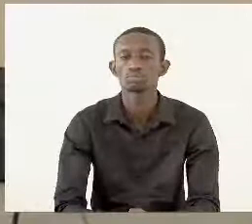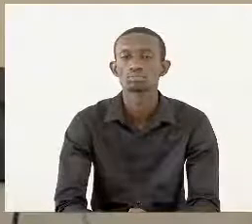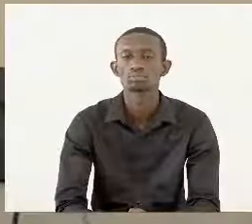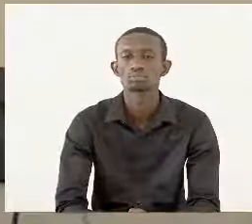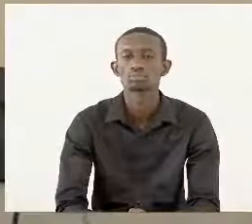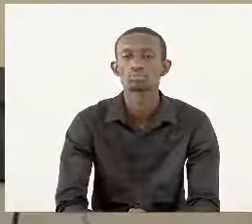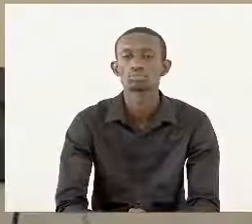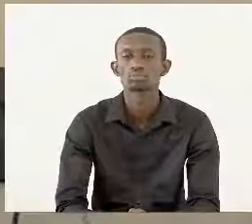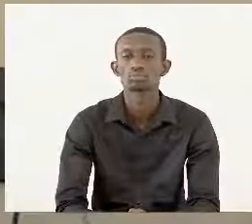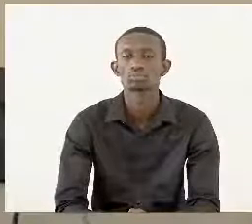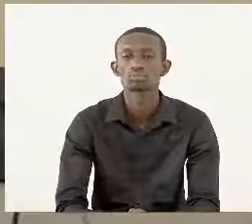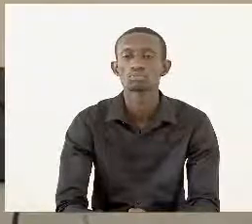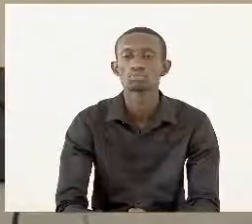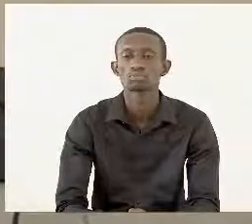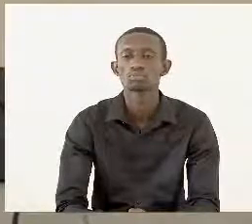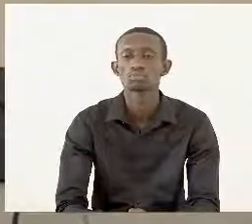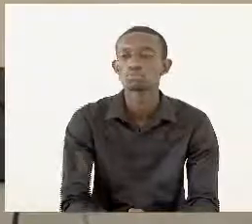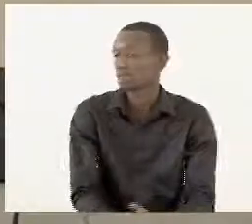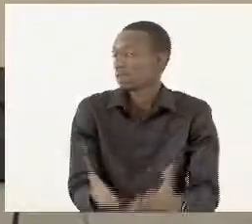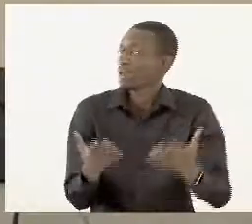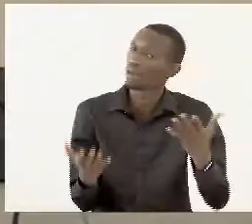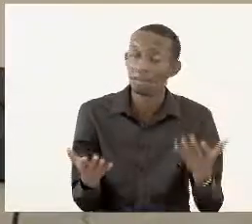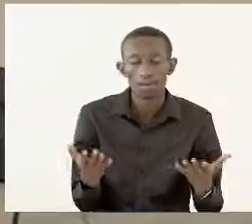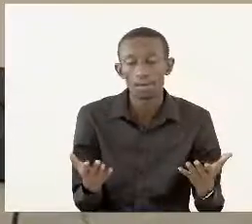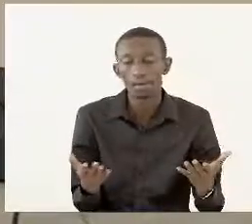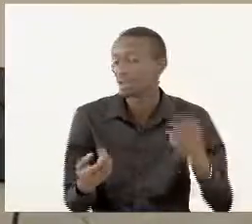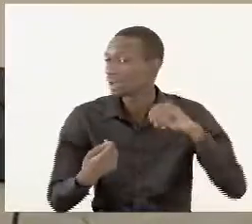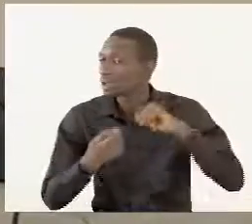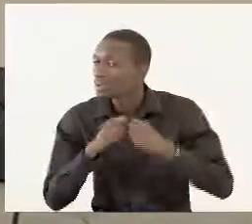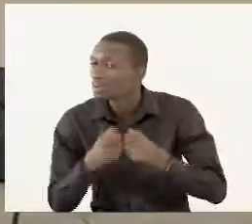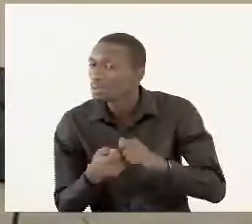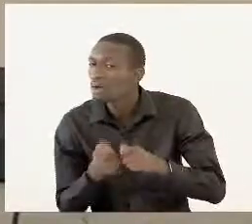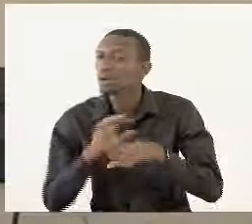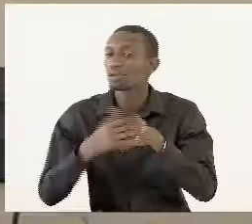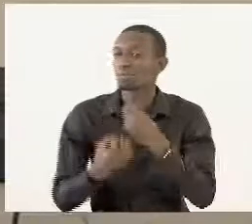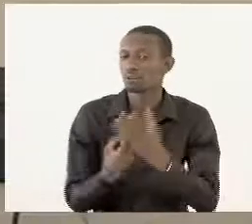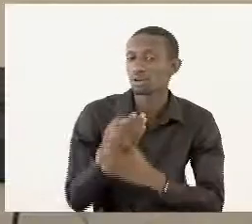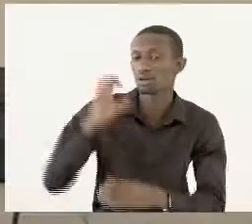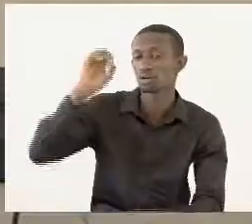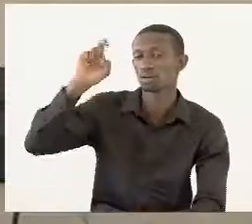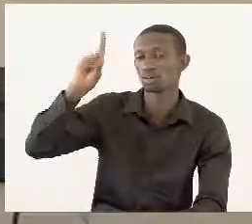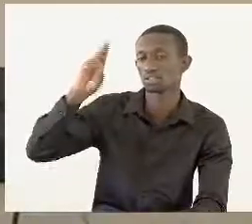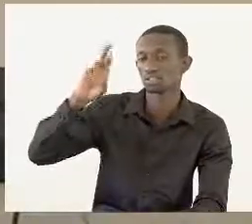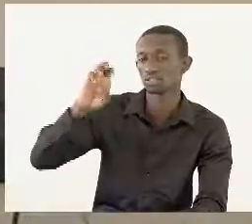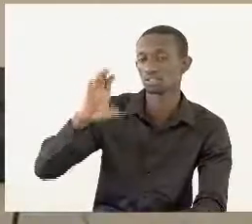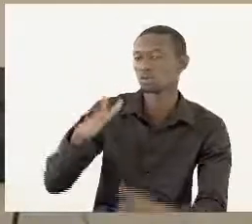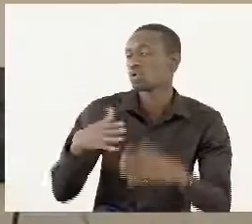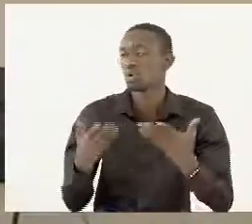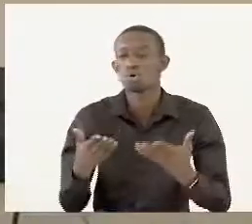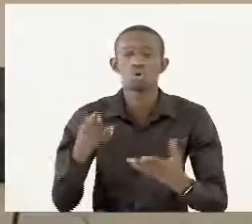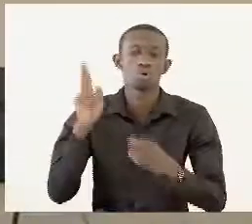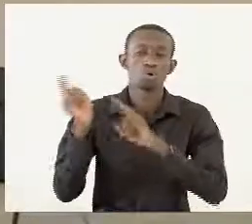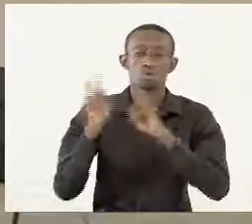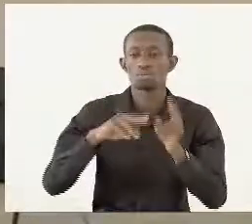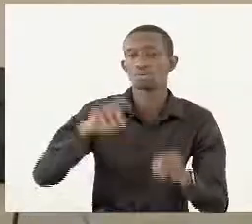Whether a metal will form an oxide, a normal oxide, a peroxide, or